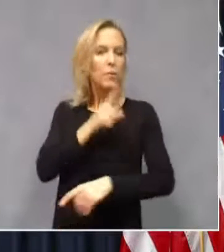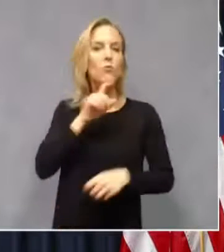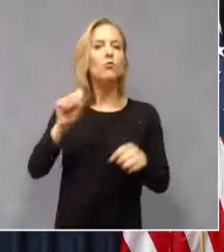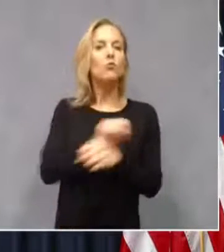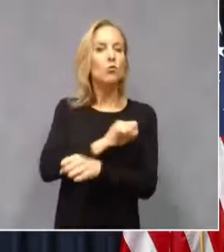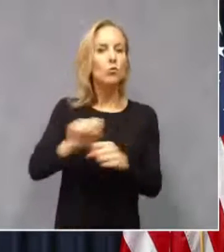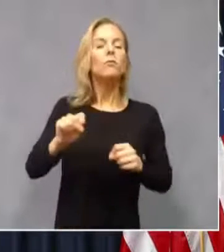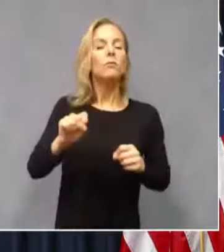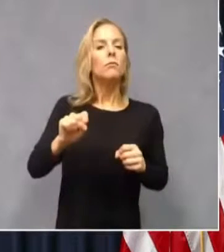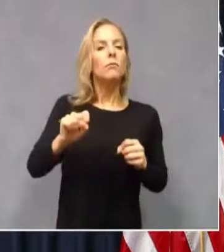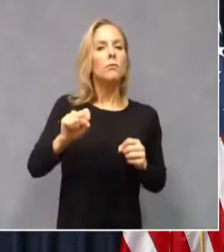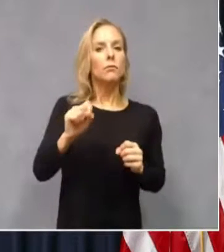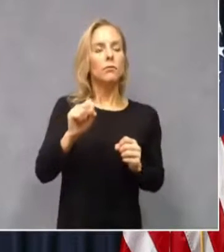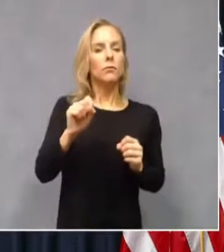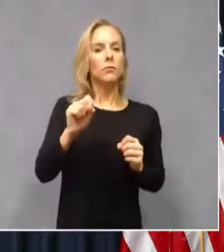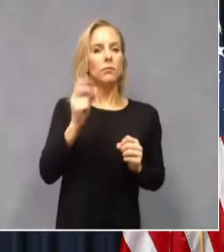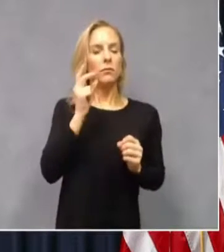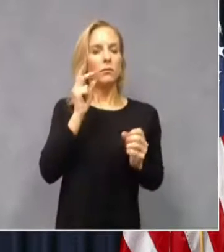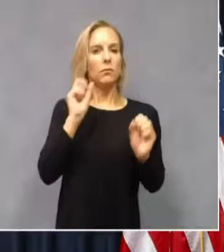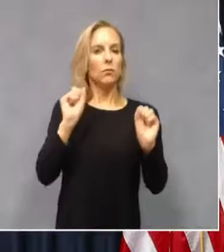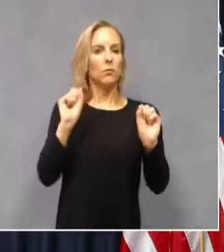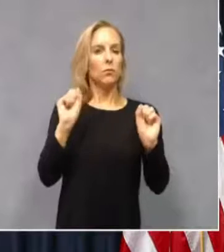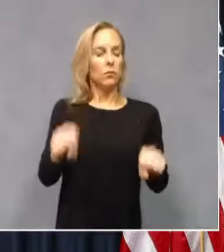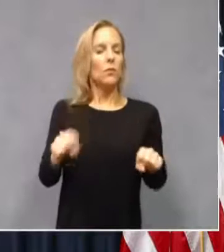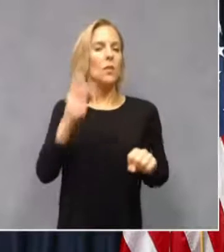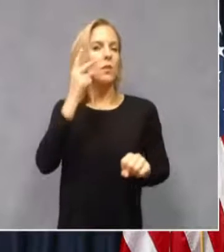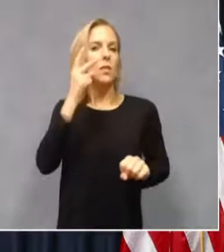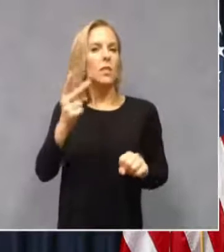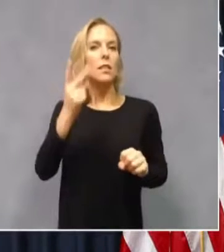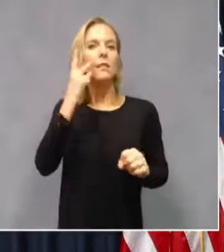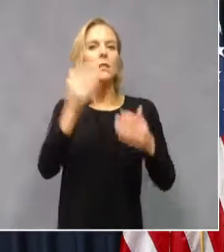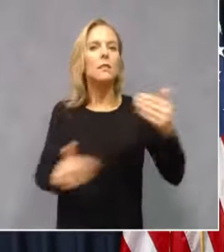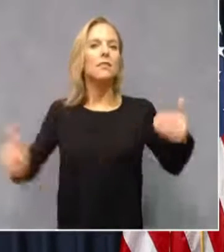major, to truly get to the end of this. But